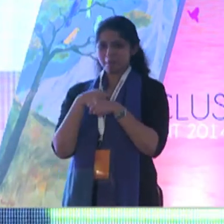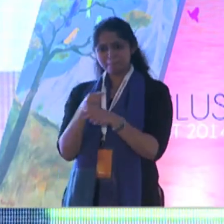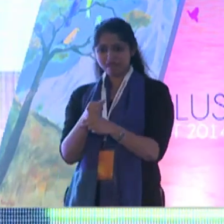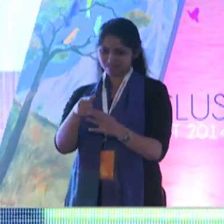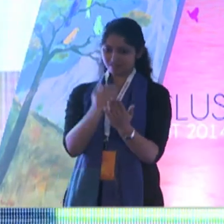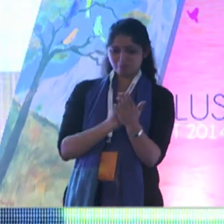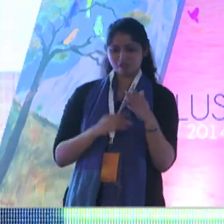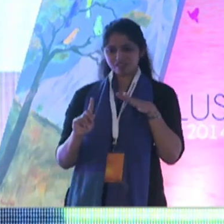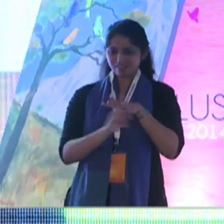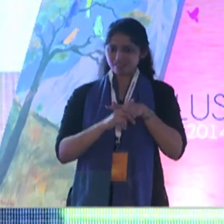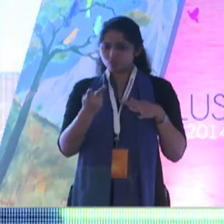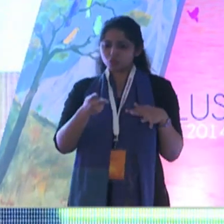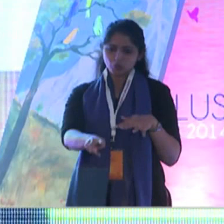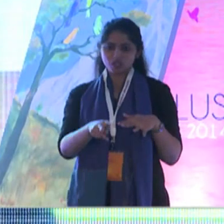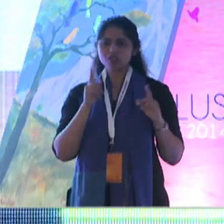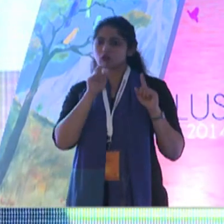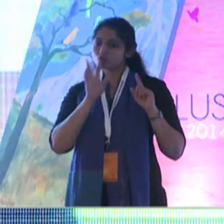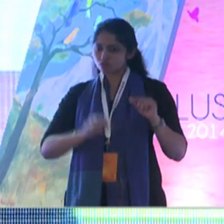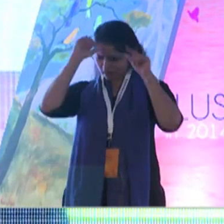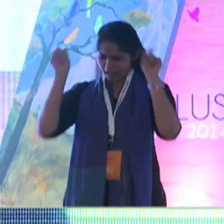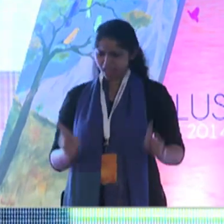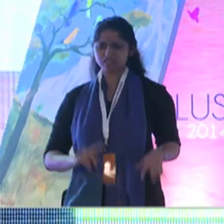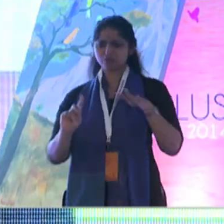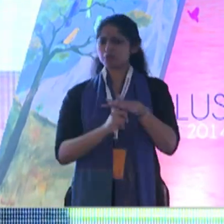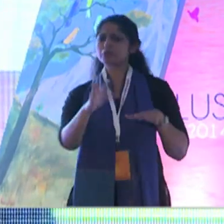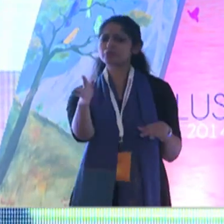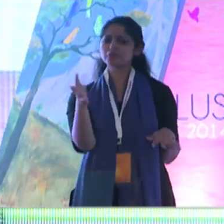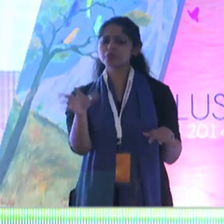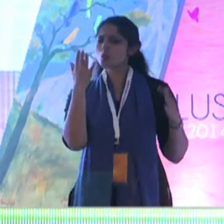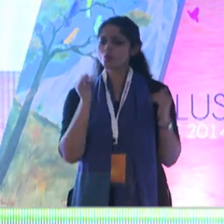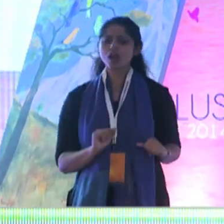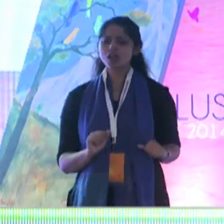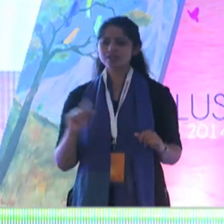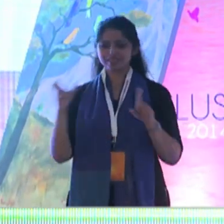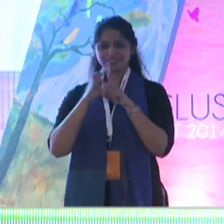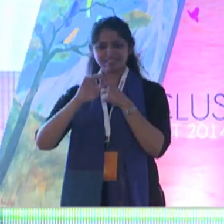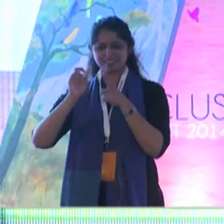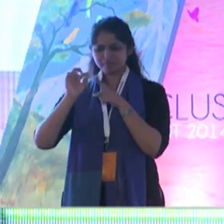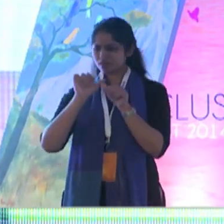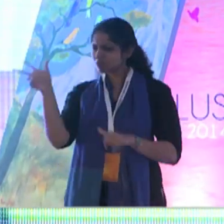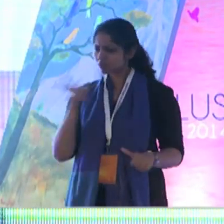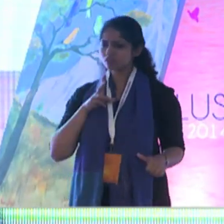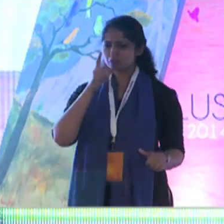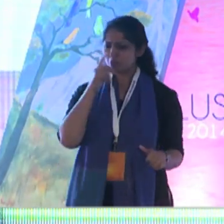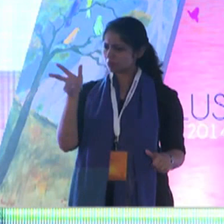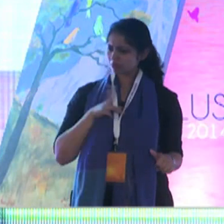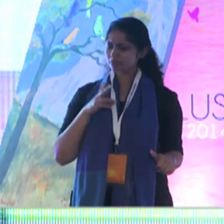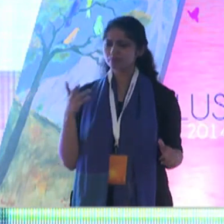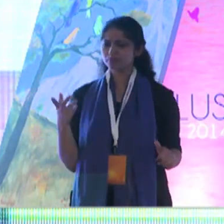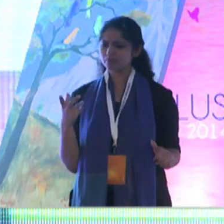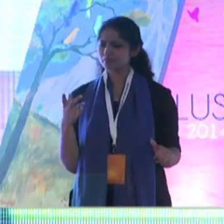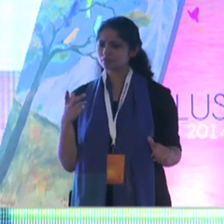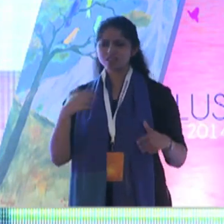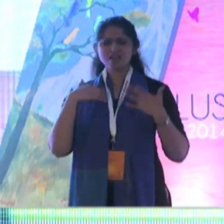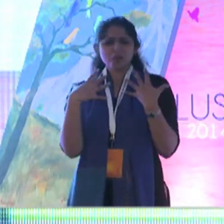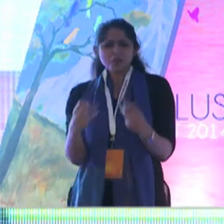So kudos to you. But we are not inclusive. Let's accept that. And Deepa says to me, she says that